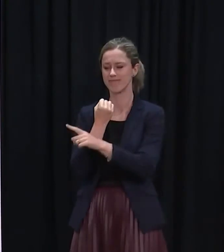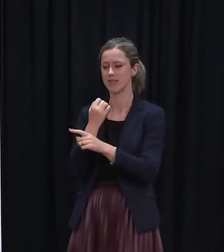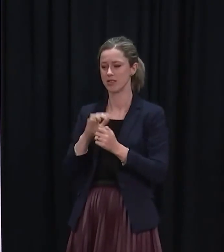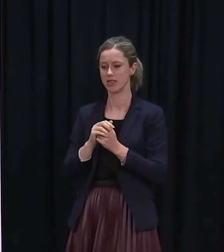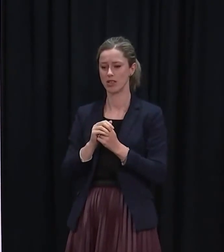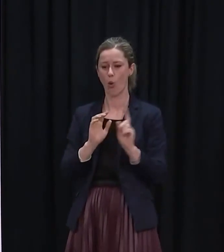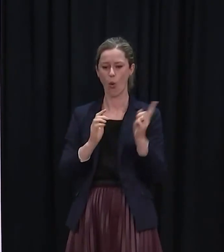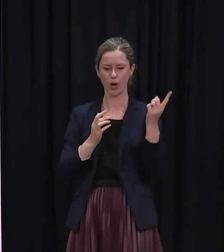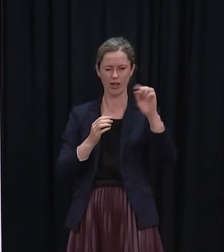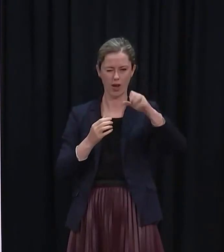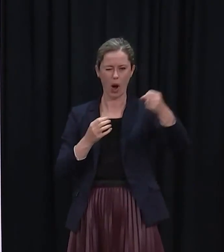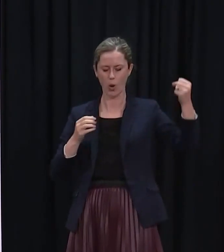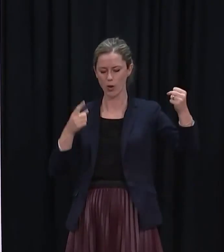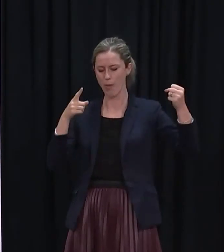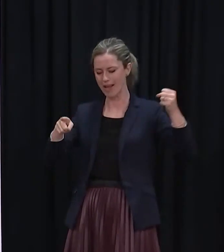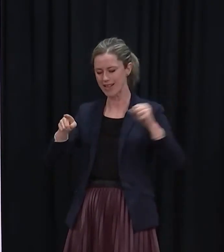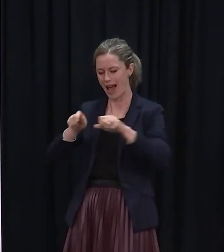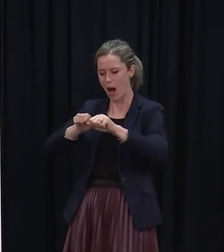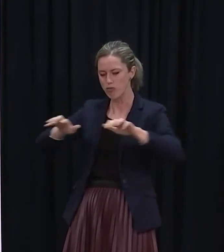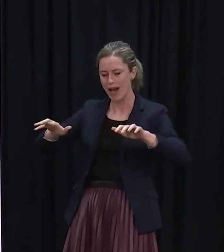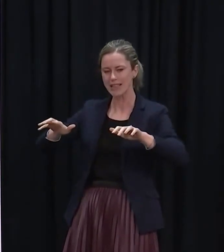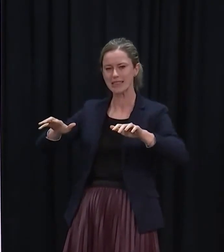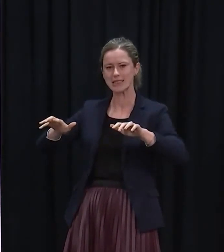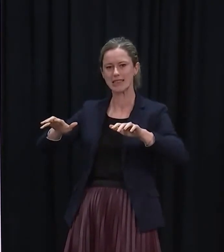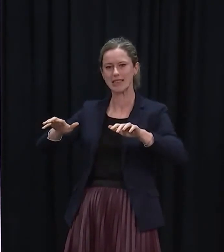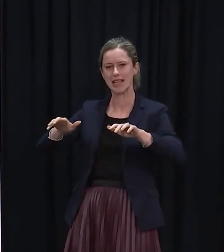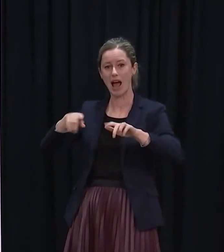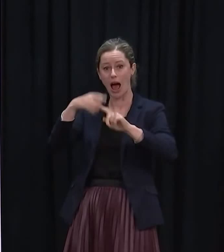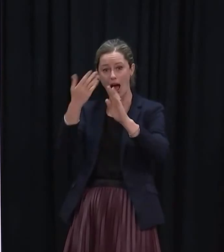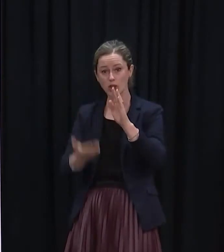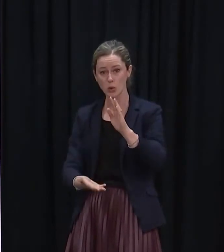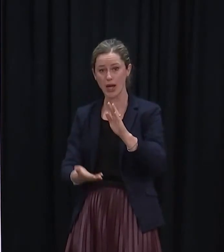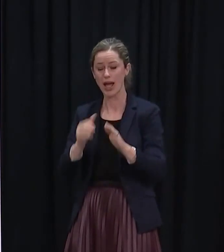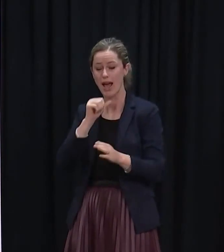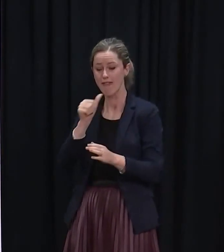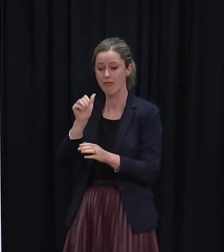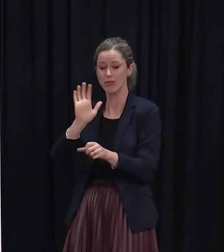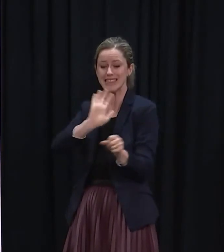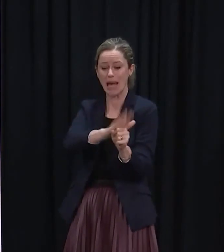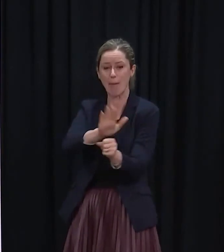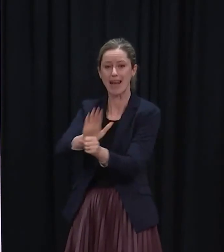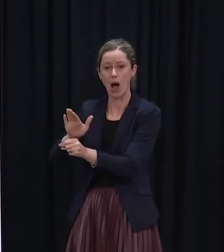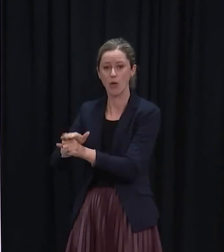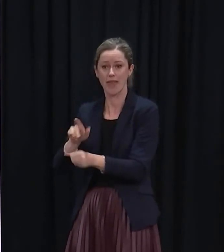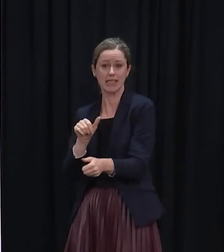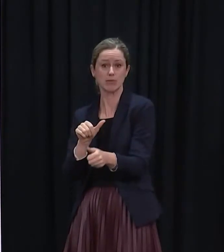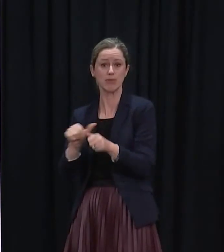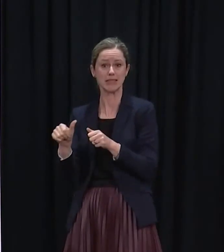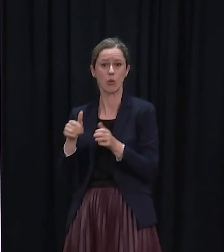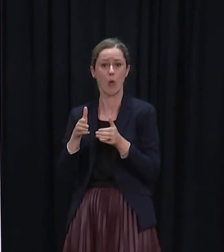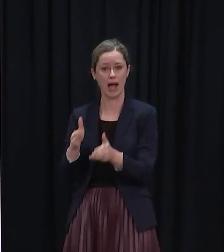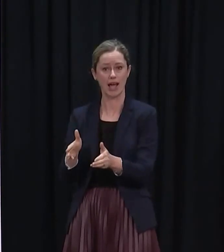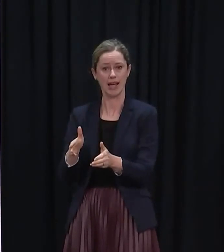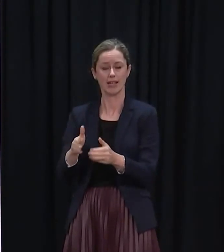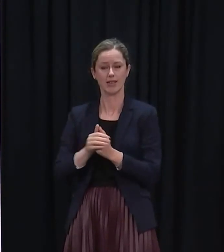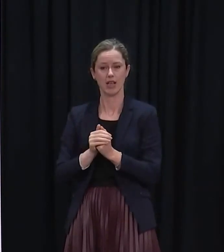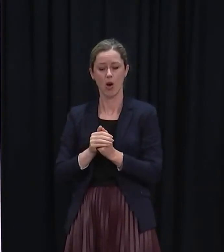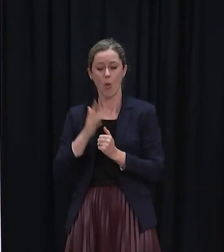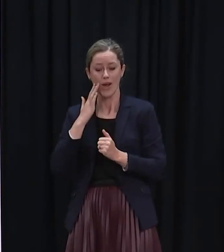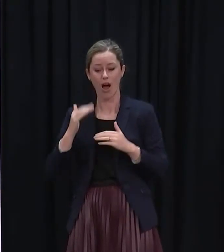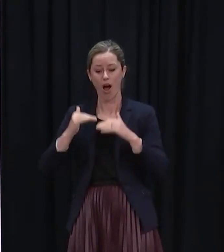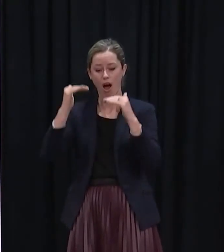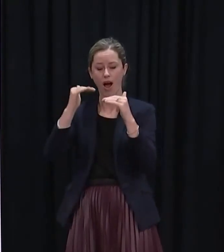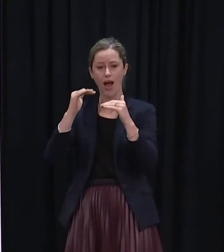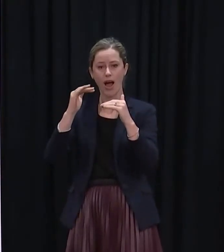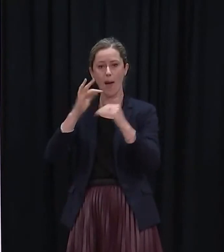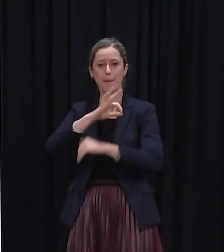moment, with outbreaks like the one we're dealing with, stamping it out remains the best course of action until we get to higher rates of vaccination. The sooner we get to higher